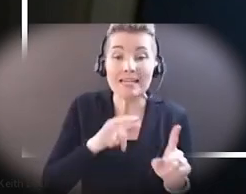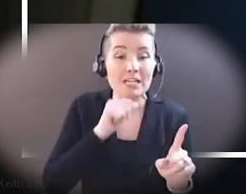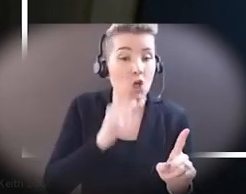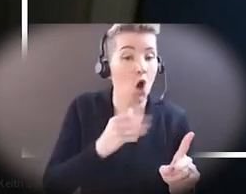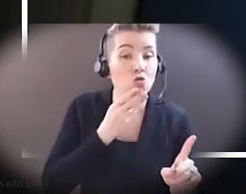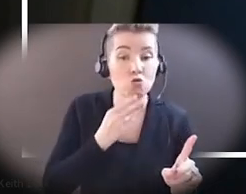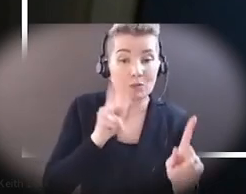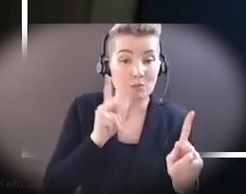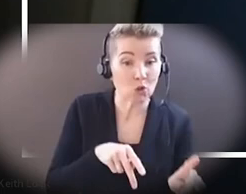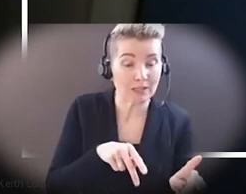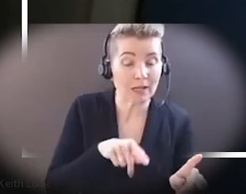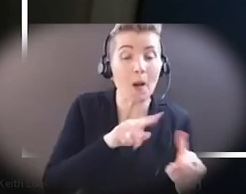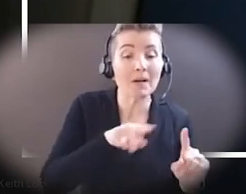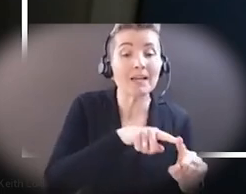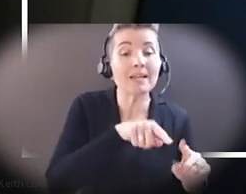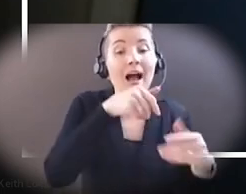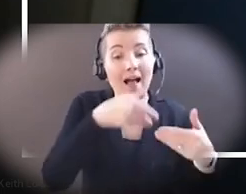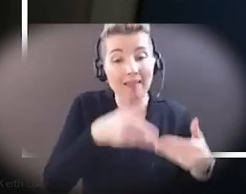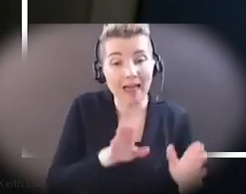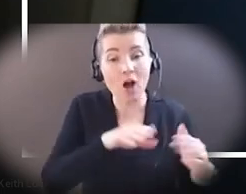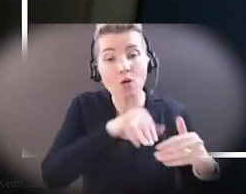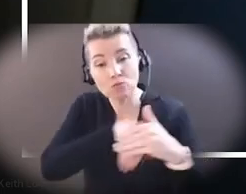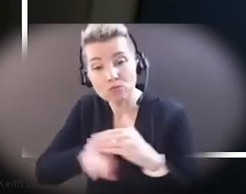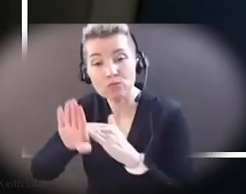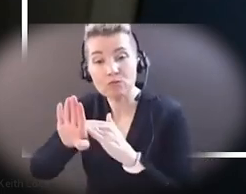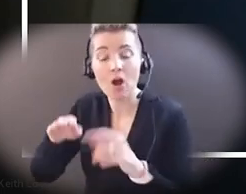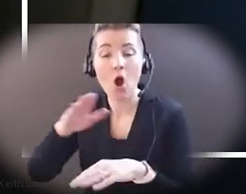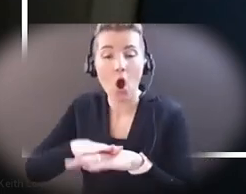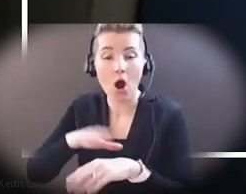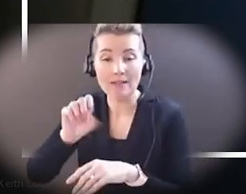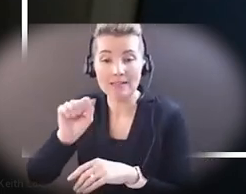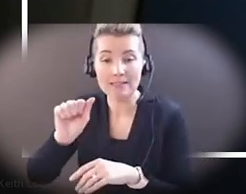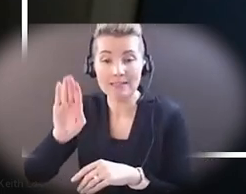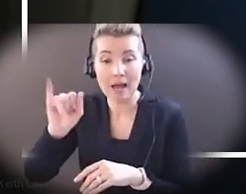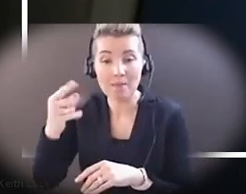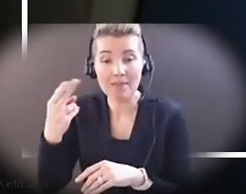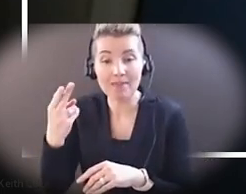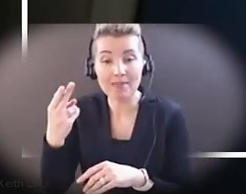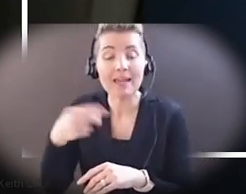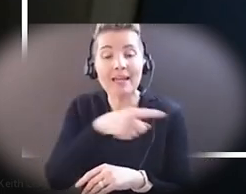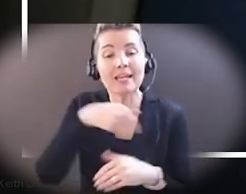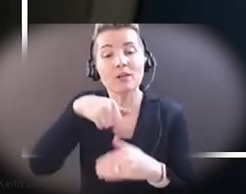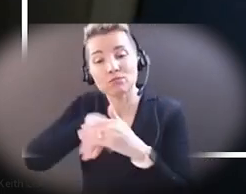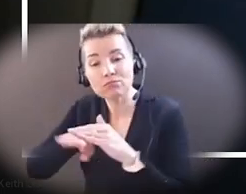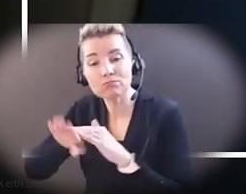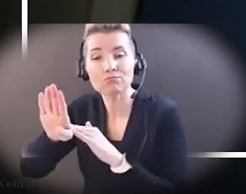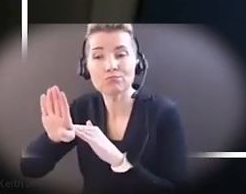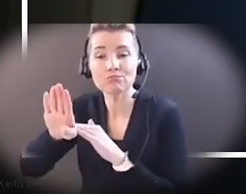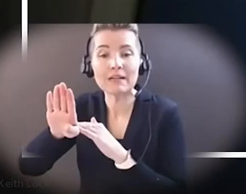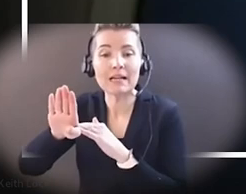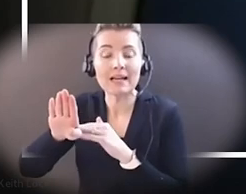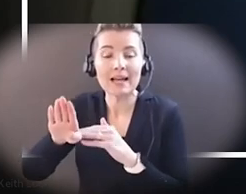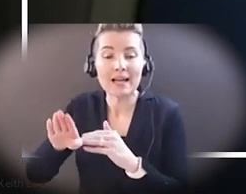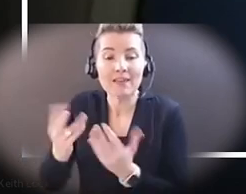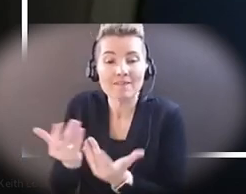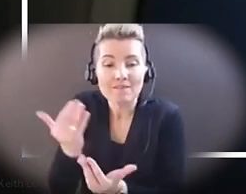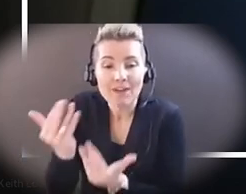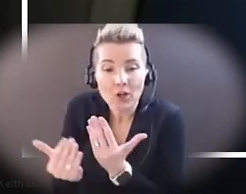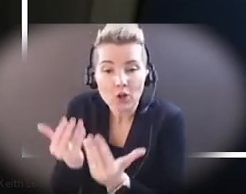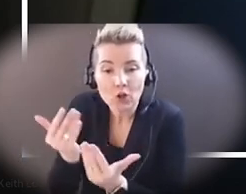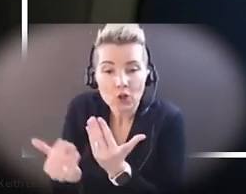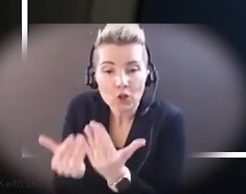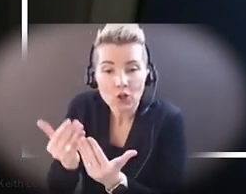Jewish people weren't allowed to do like work. Like he would light the fire for